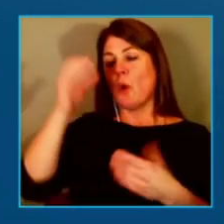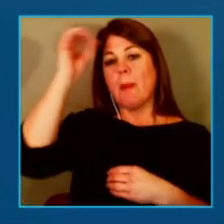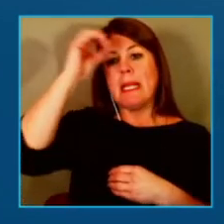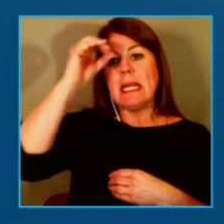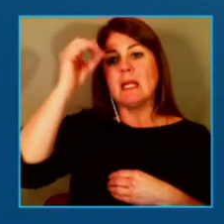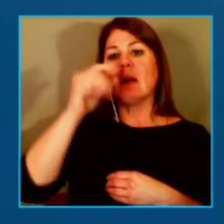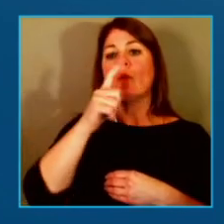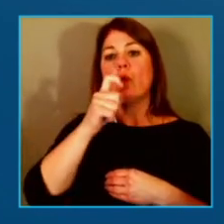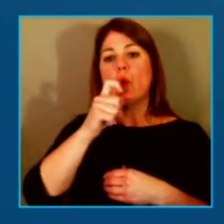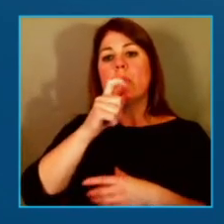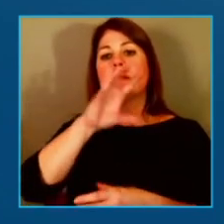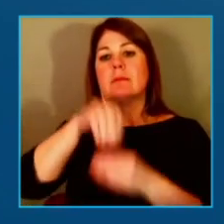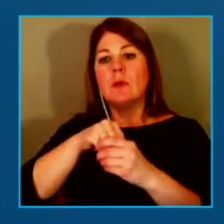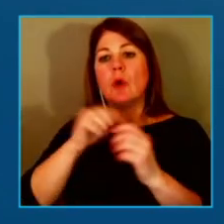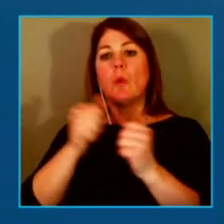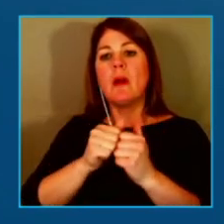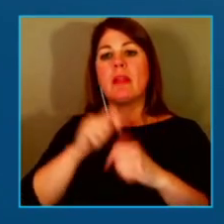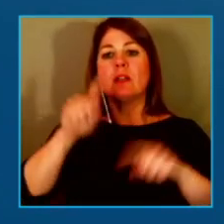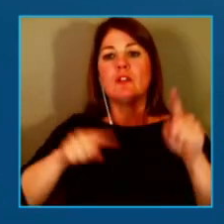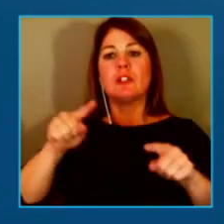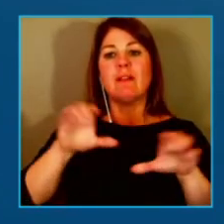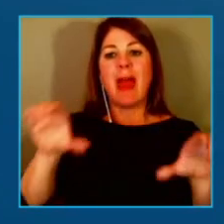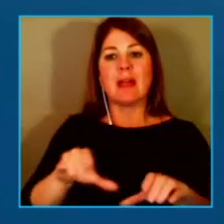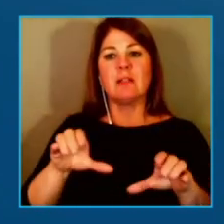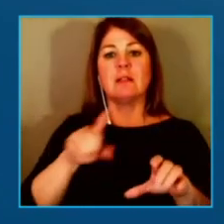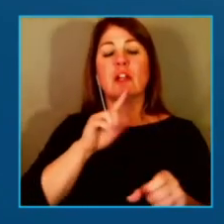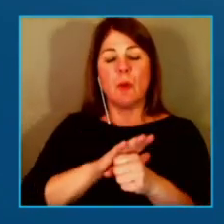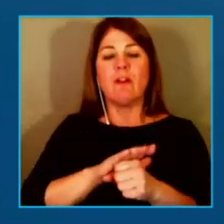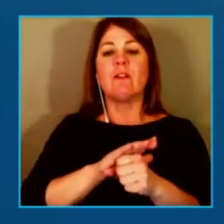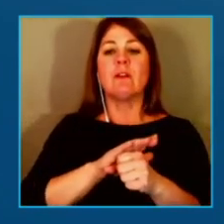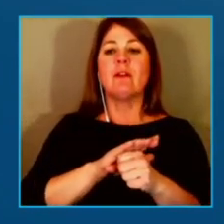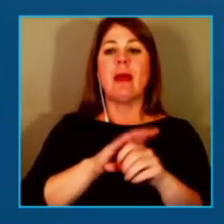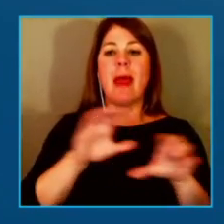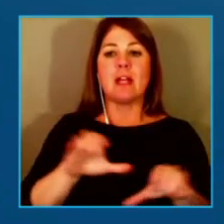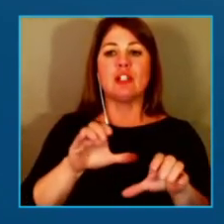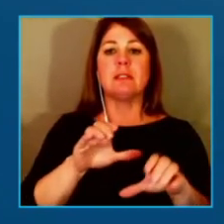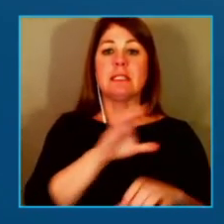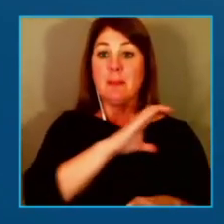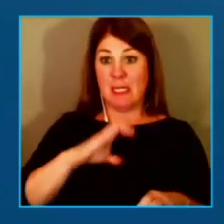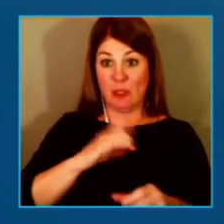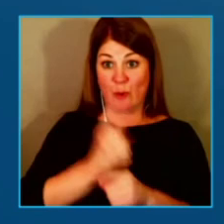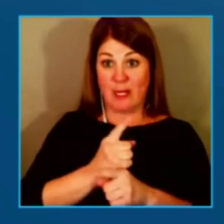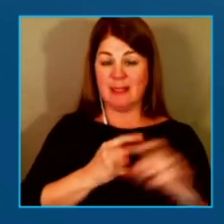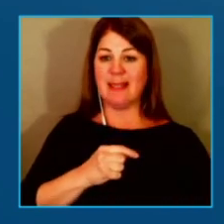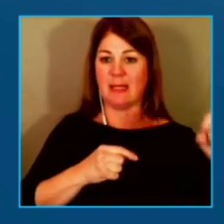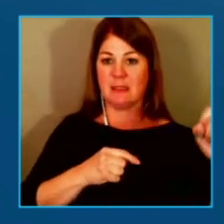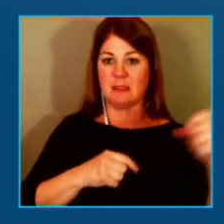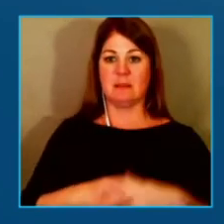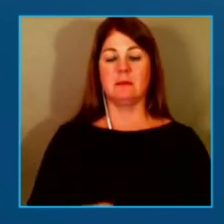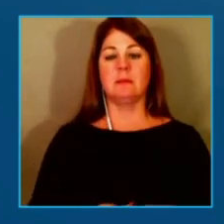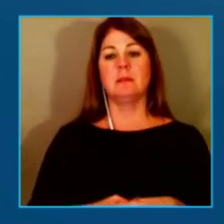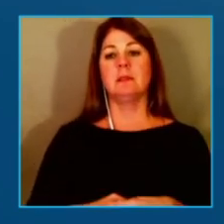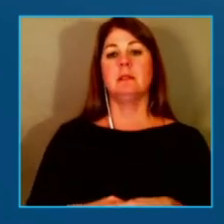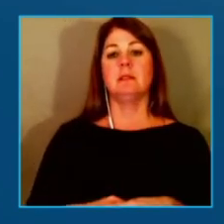itself. That's correct. There will be. Yes. Thank you. Yes, sir.